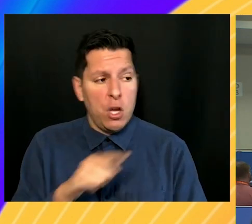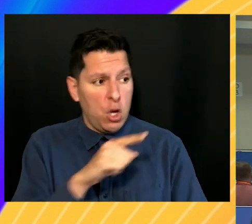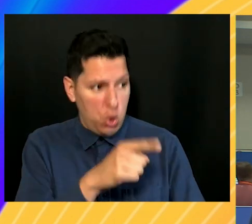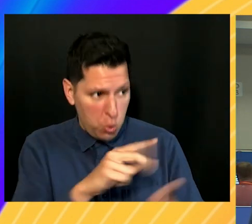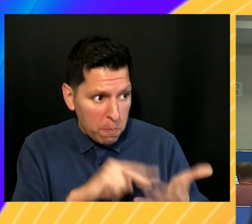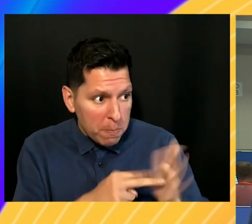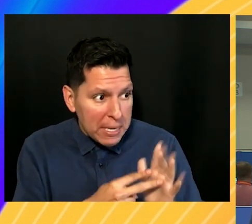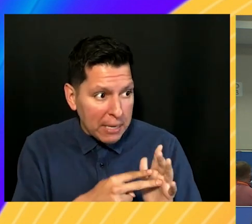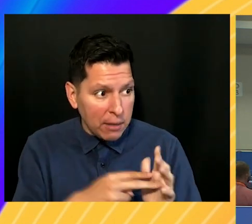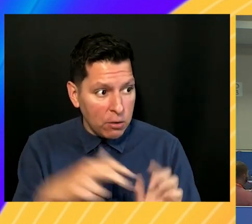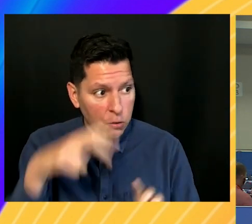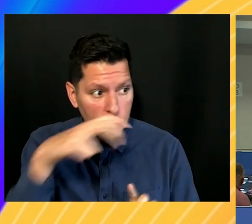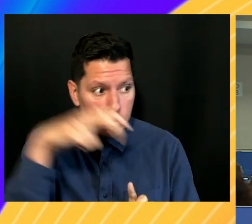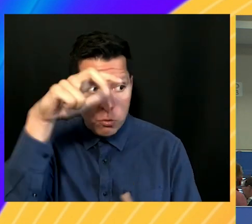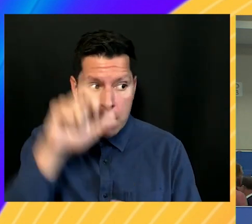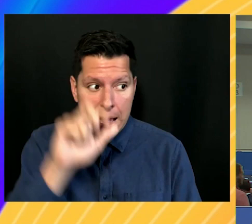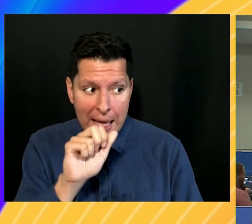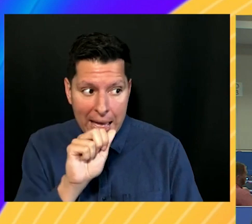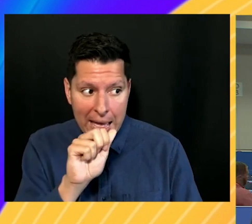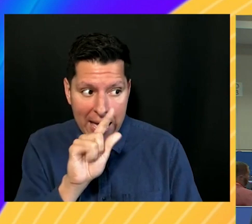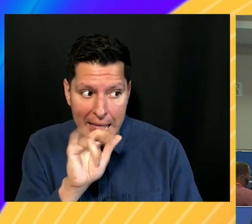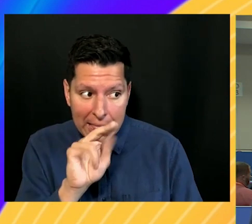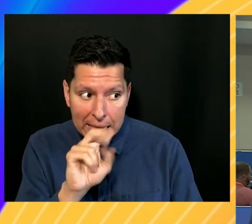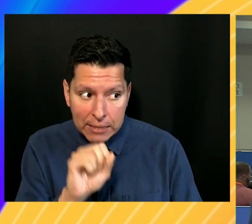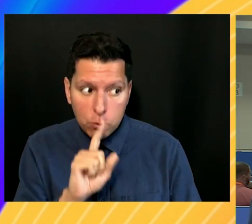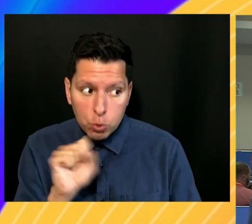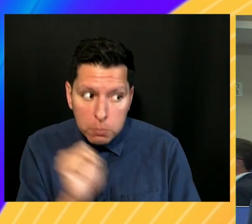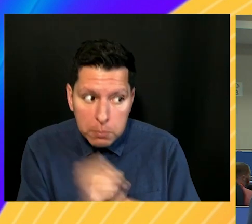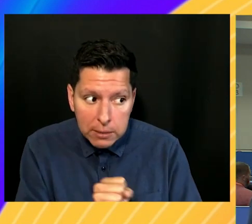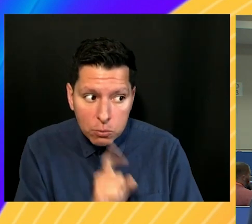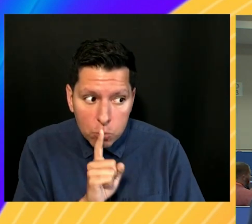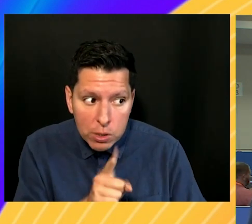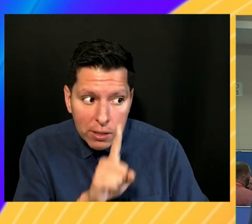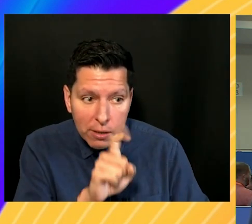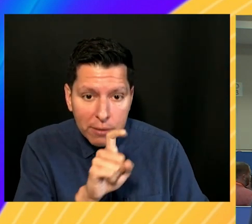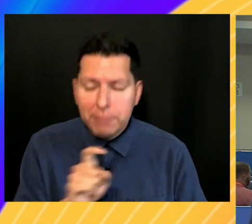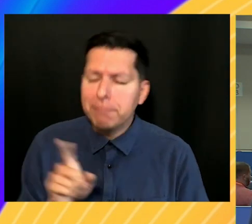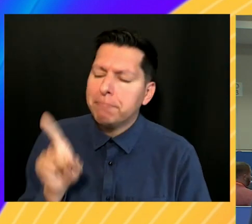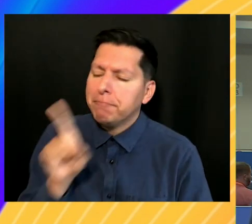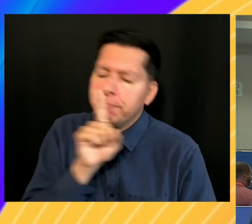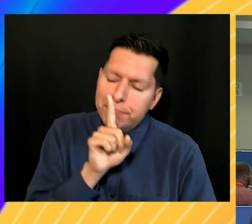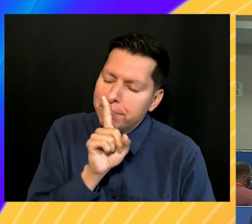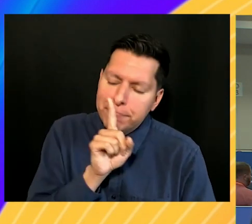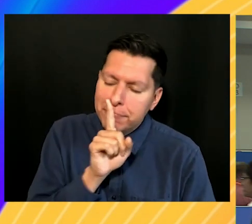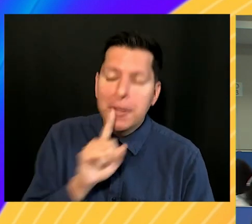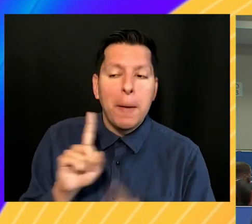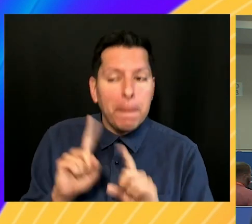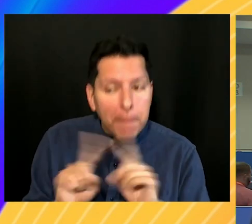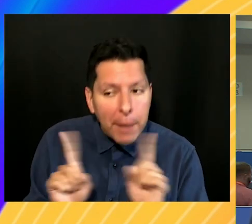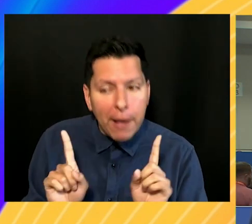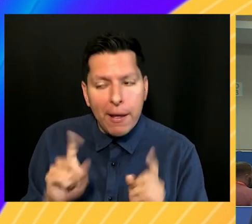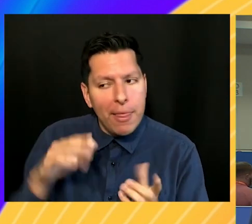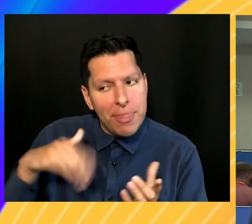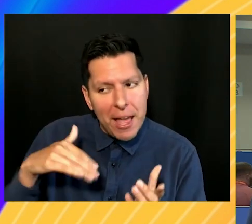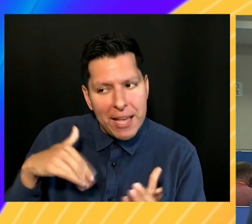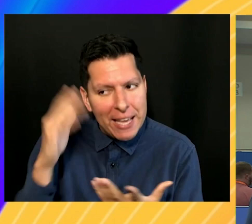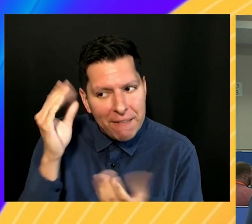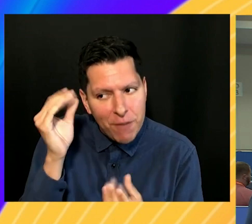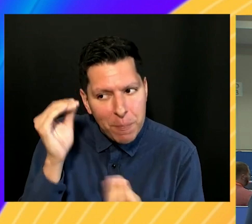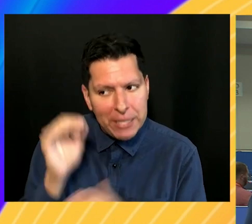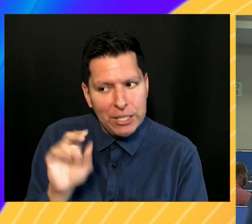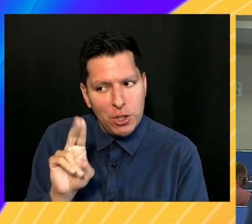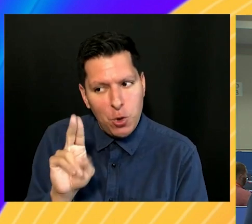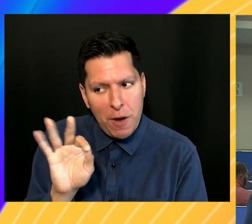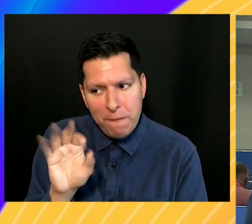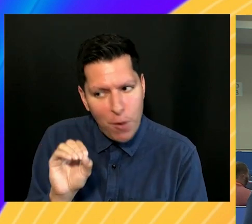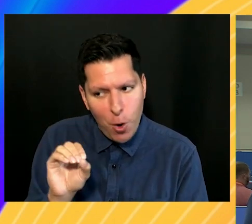that I have totally gotten inquiries to open data before about alien DNA, and I was like, we don't have that. That I can guarantee we don't have. That she's willing